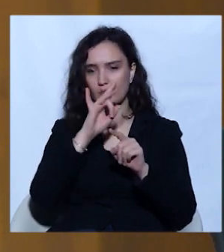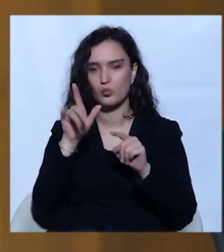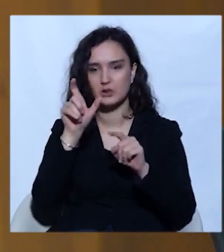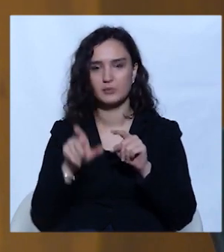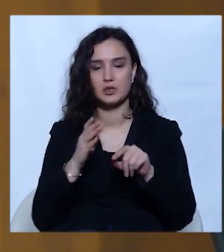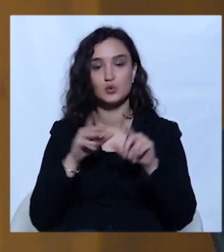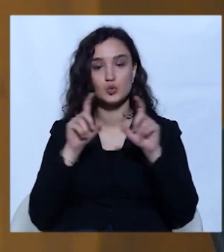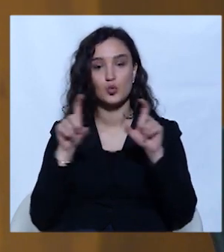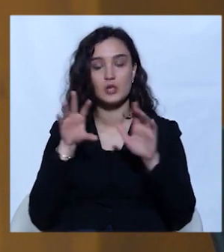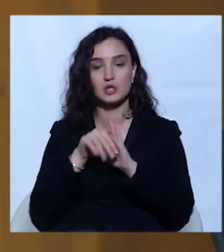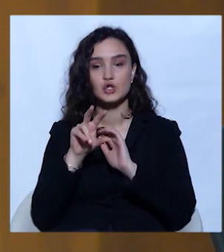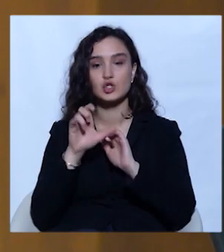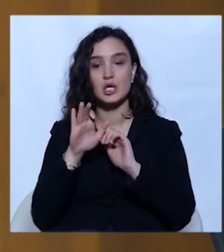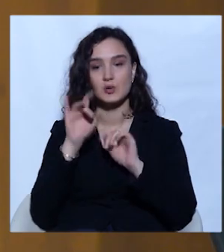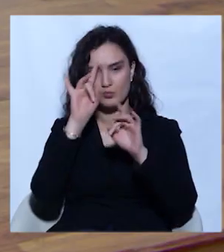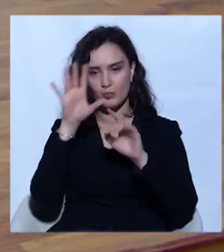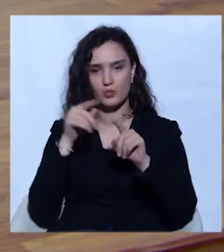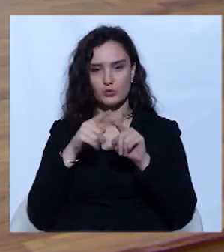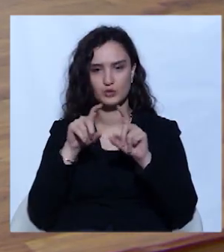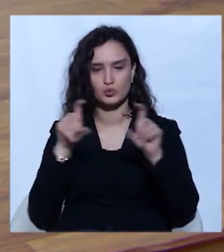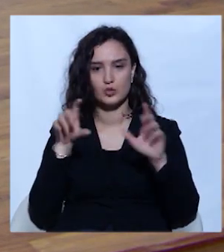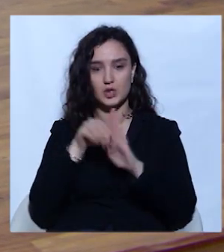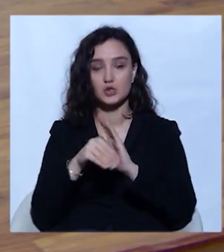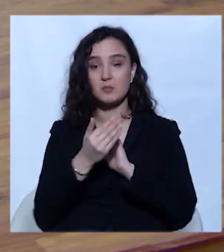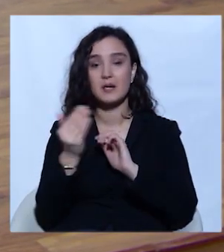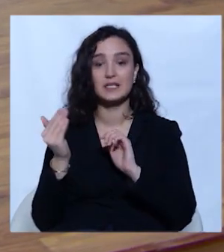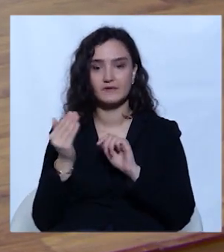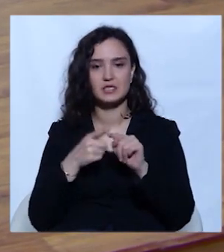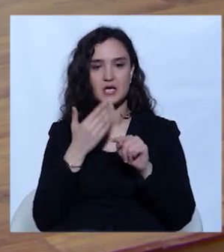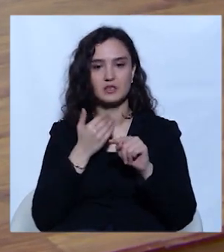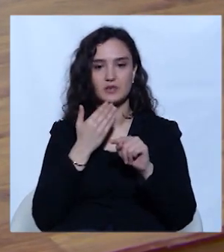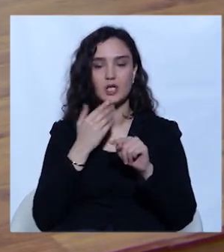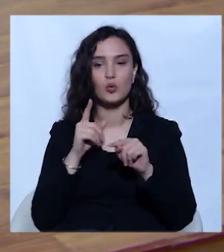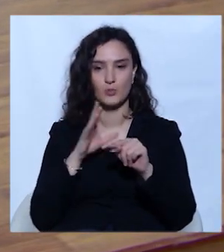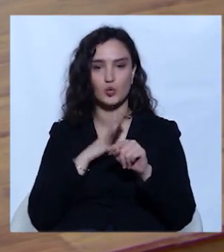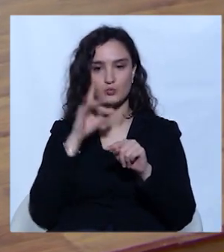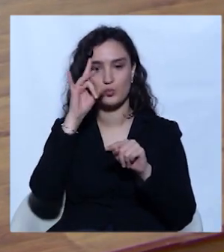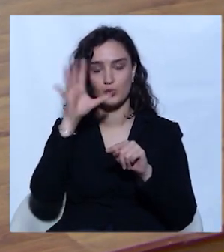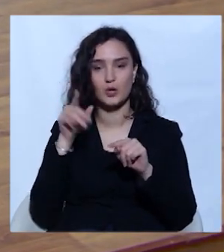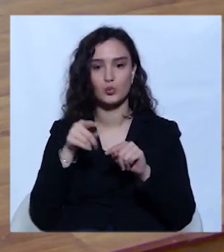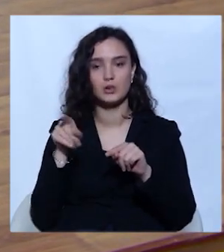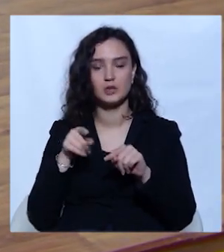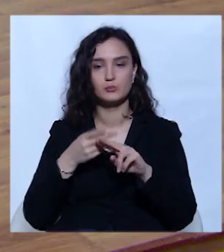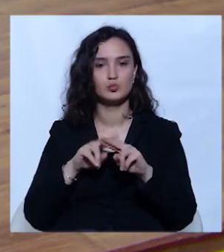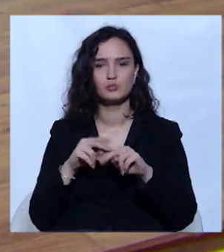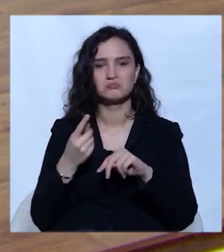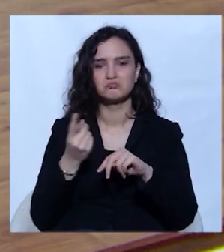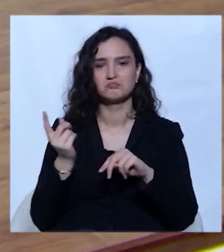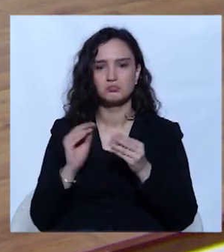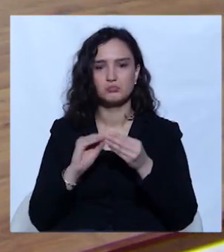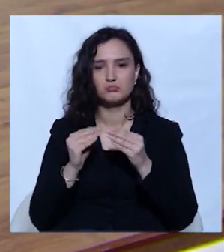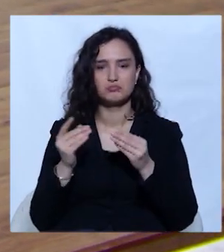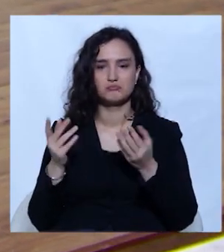school. Jack is a popular boy in school. For them, it's been easy to become popular. They're